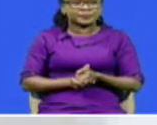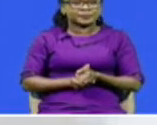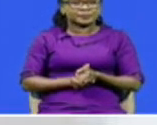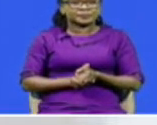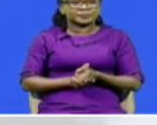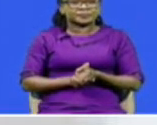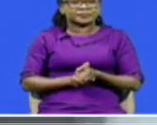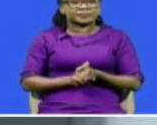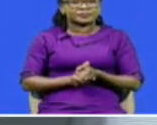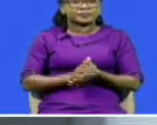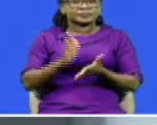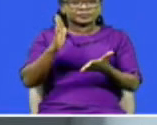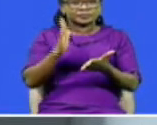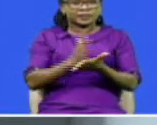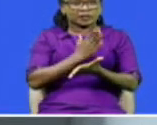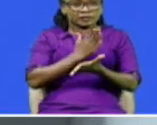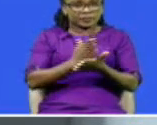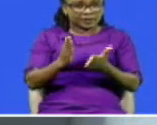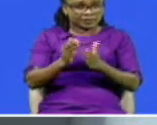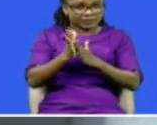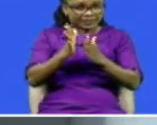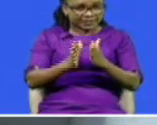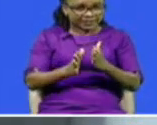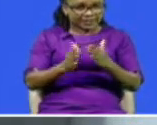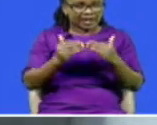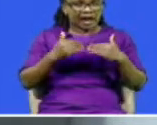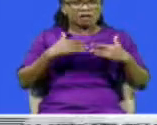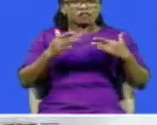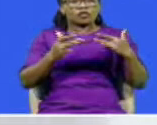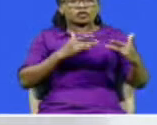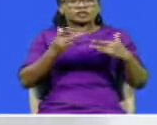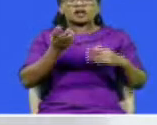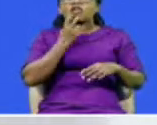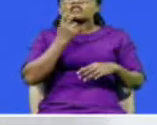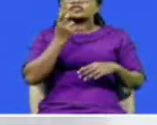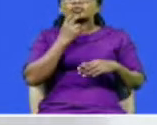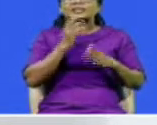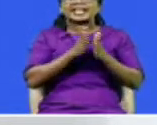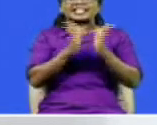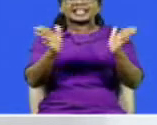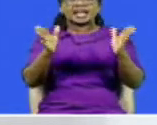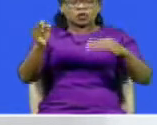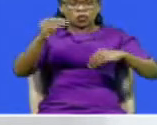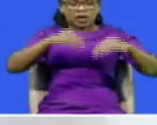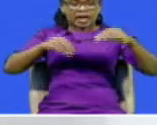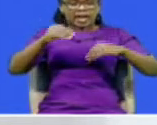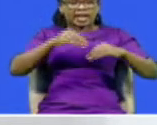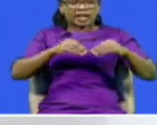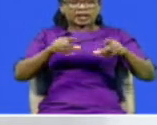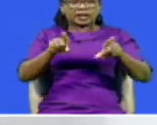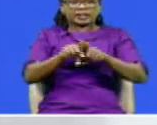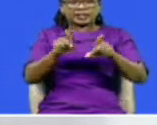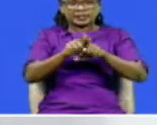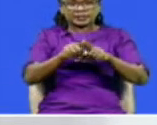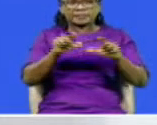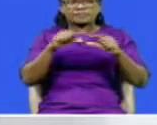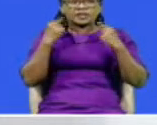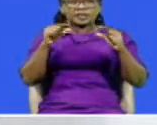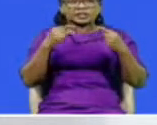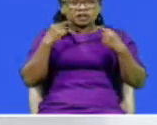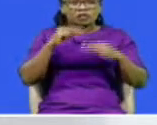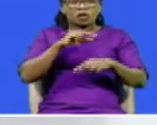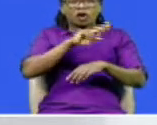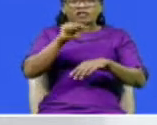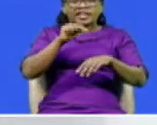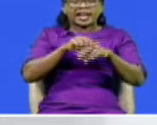A section of religious leaders have raised key concerns ahead of the Tuesday general election. The clergy, under the umbrella of National